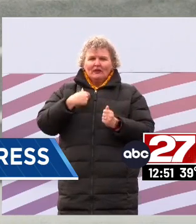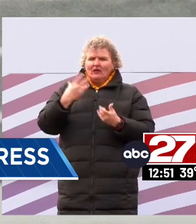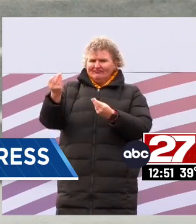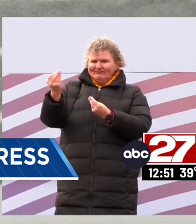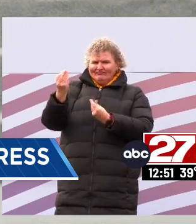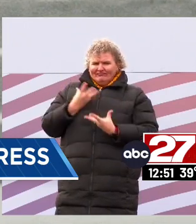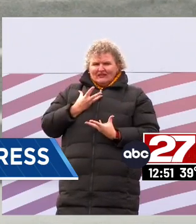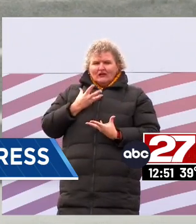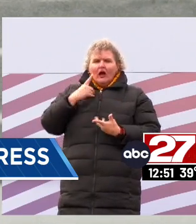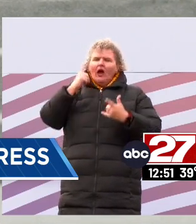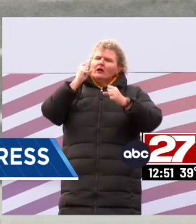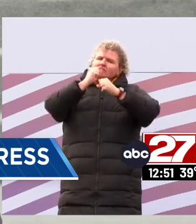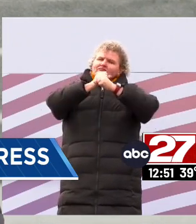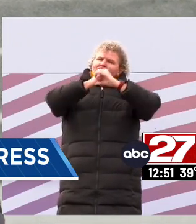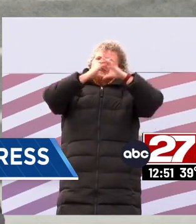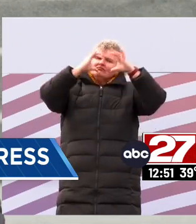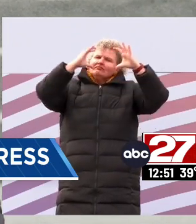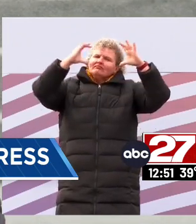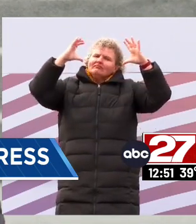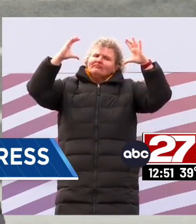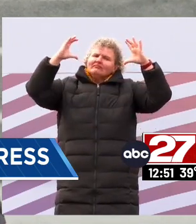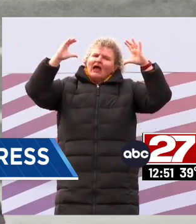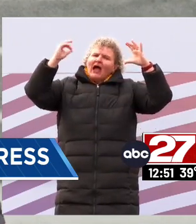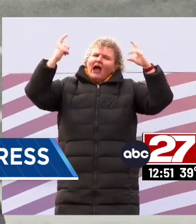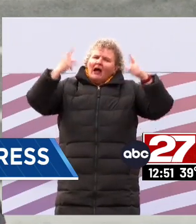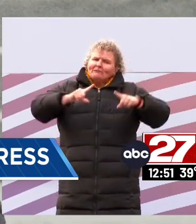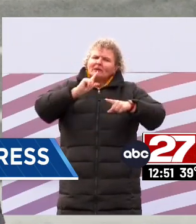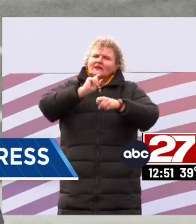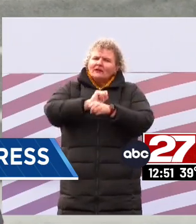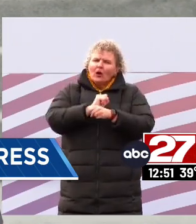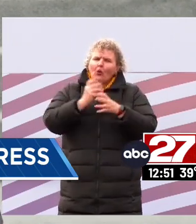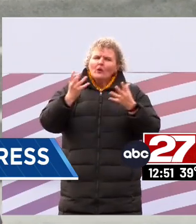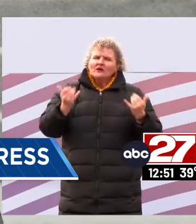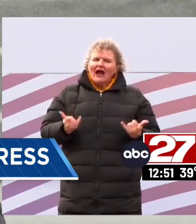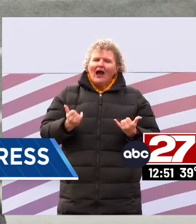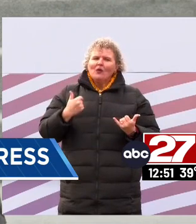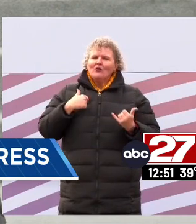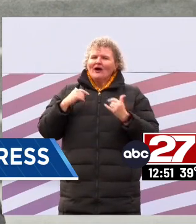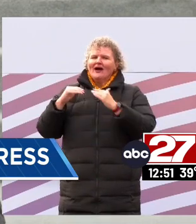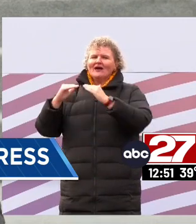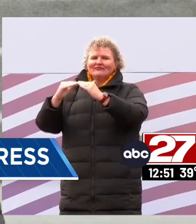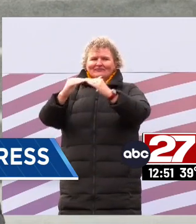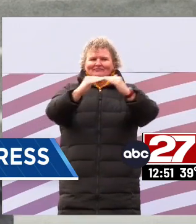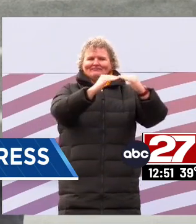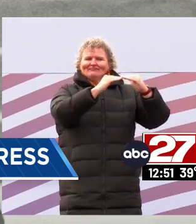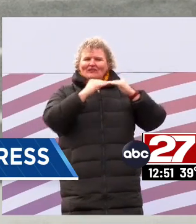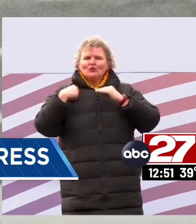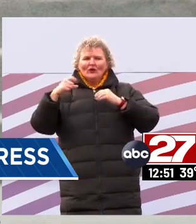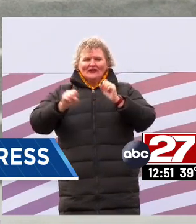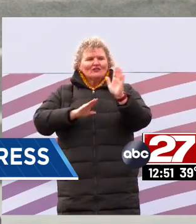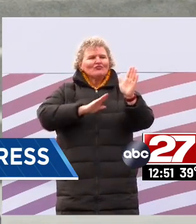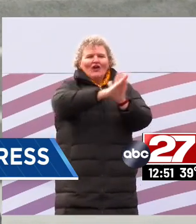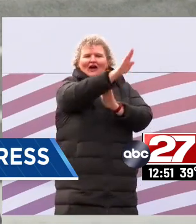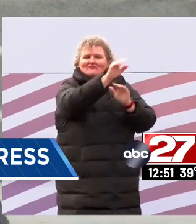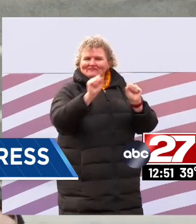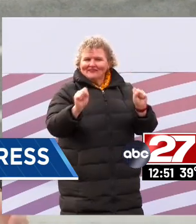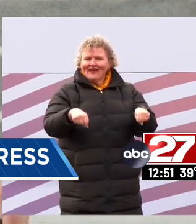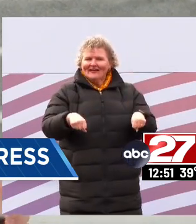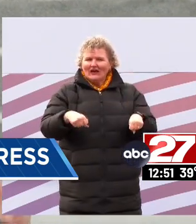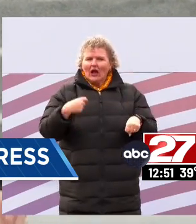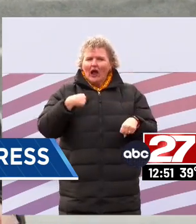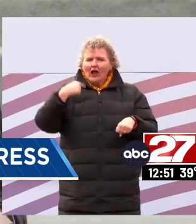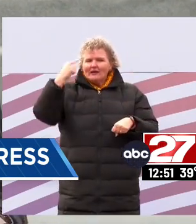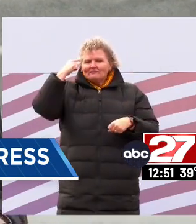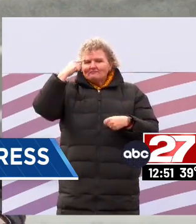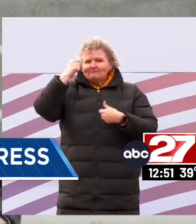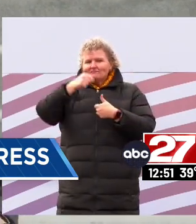and he built it, and now he just needs a level playing field in order to thrive. I remember the voices of the grieving moms